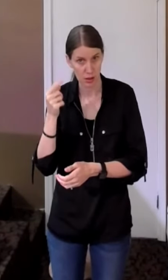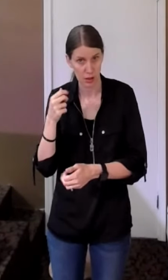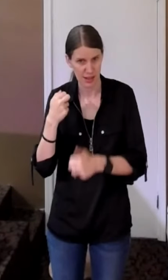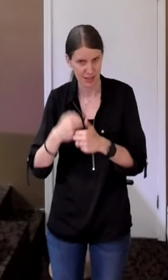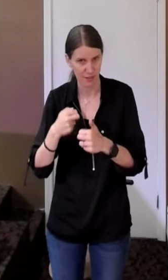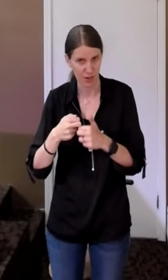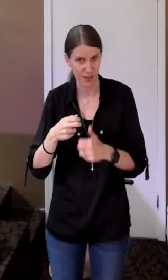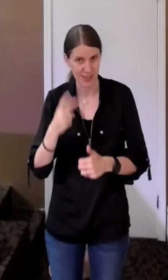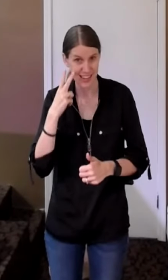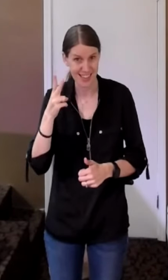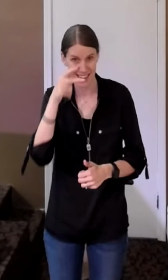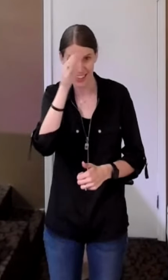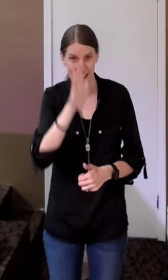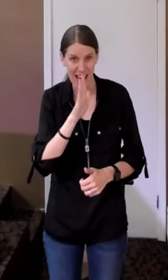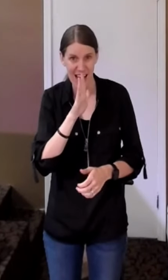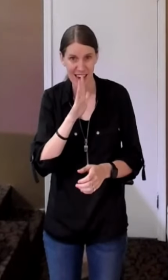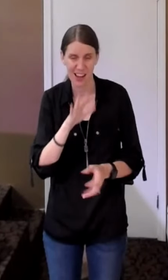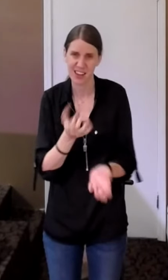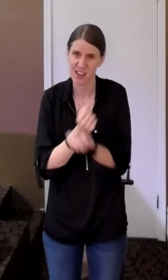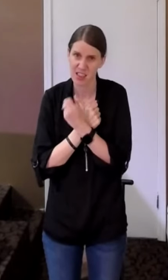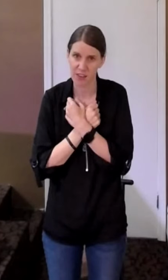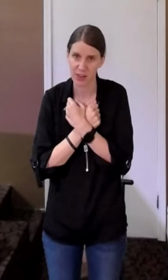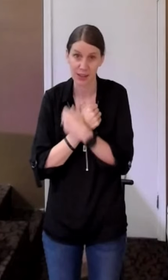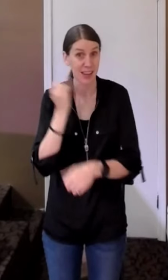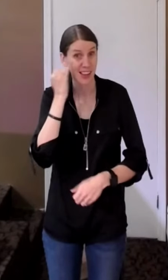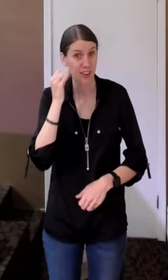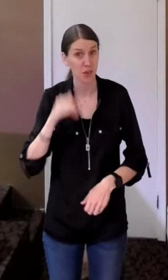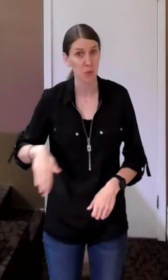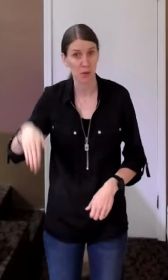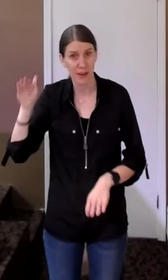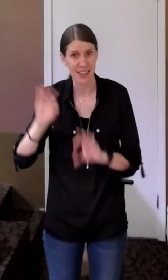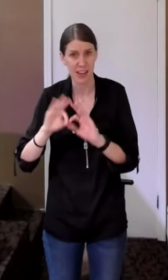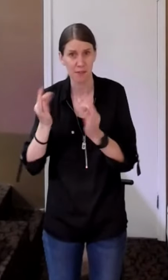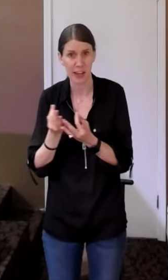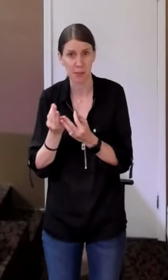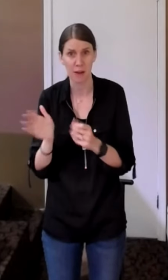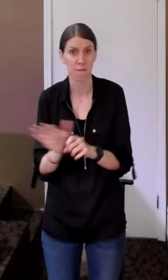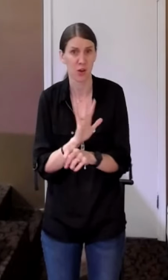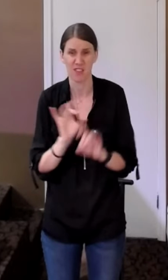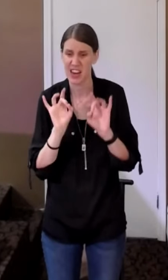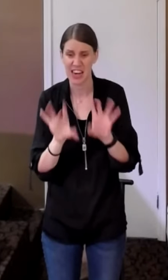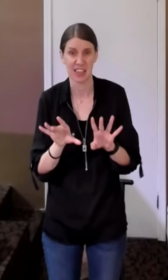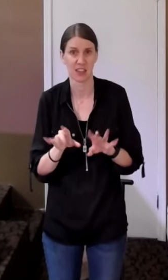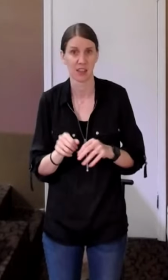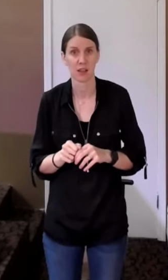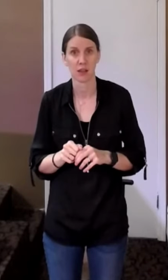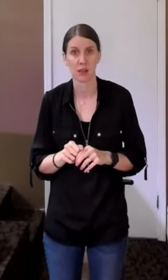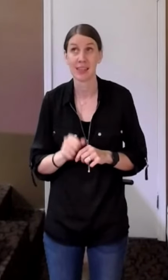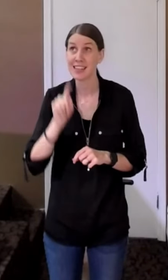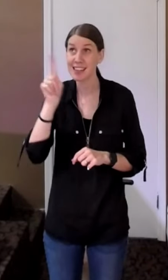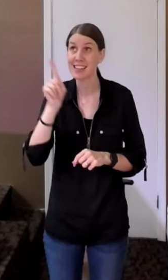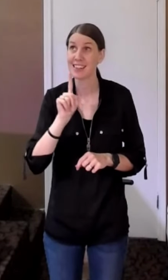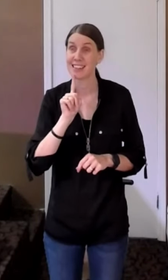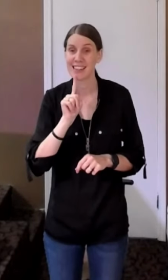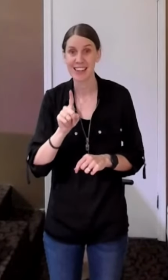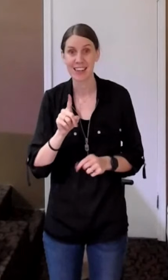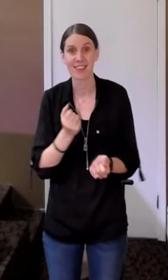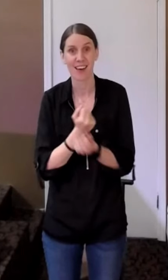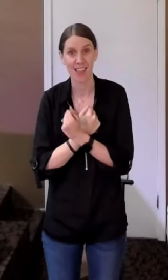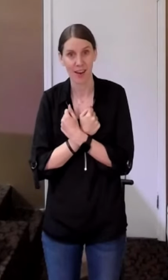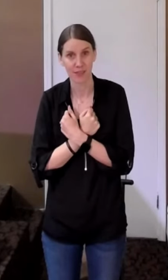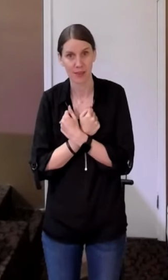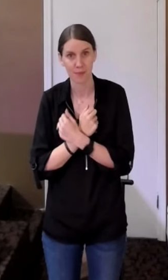God as a loving God if you grew up in a hateful situation. But He's still a loving God. So we need